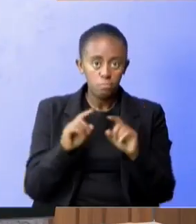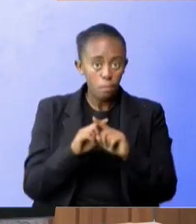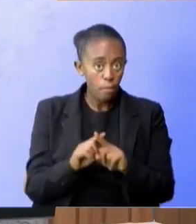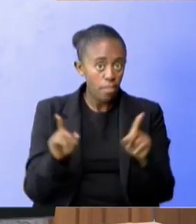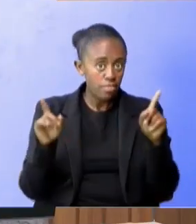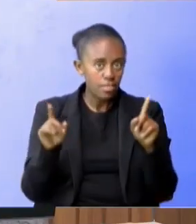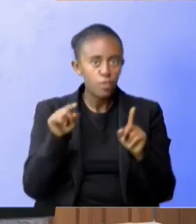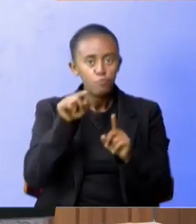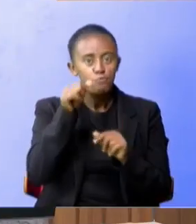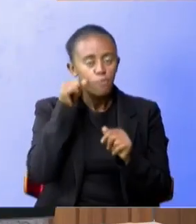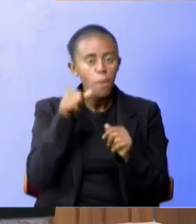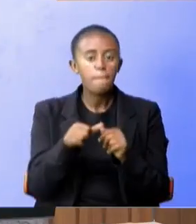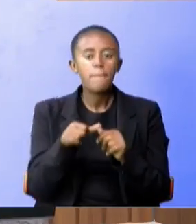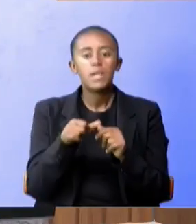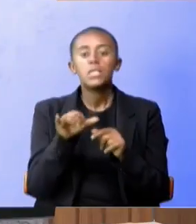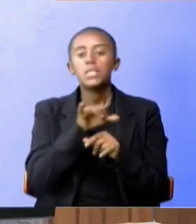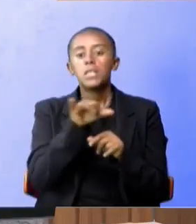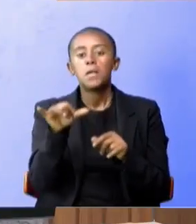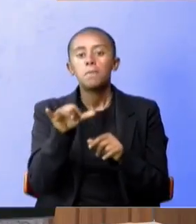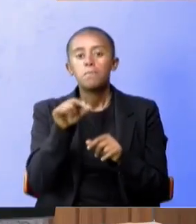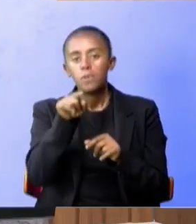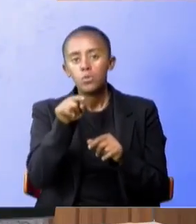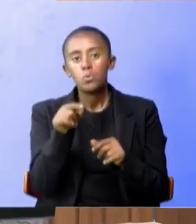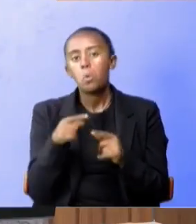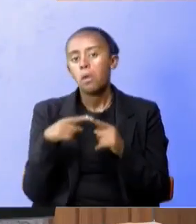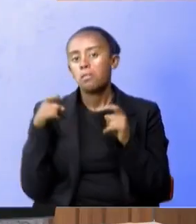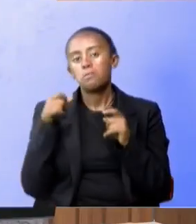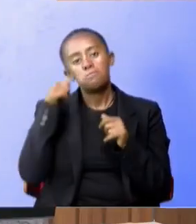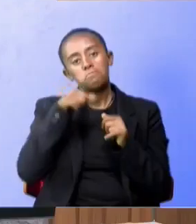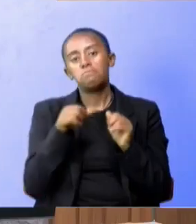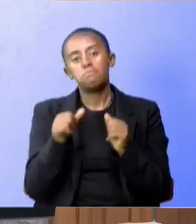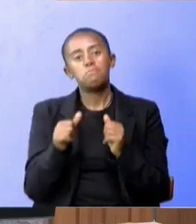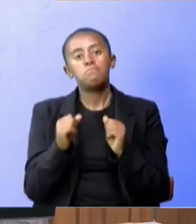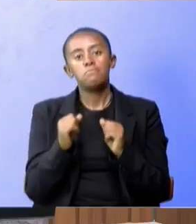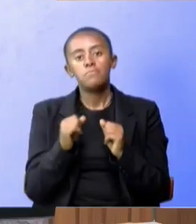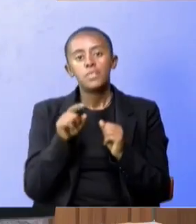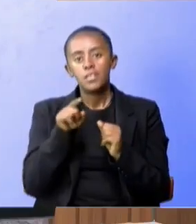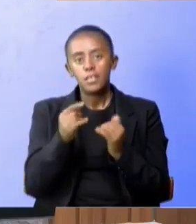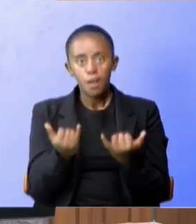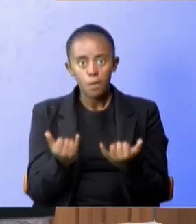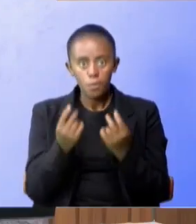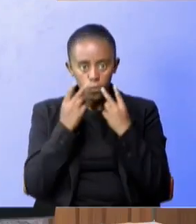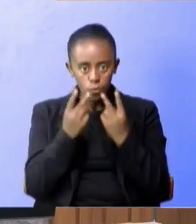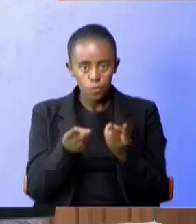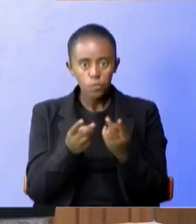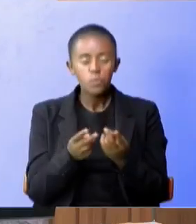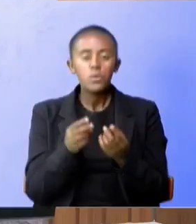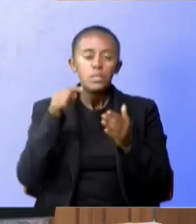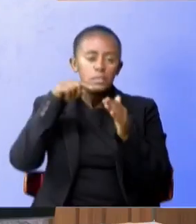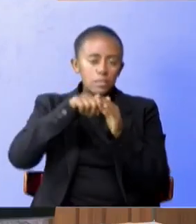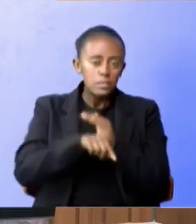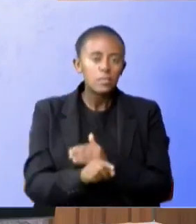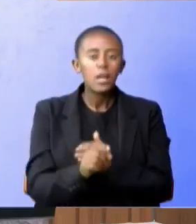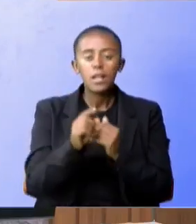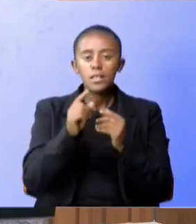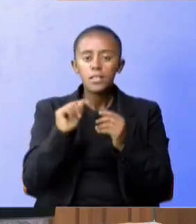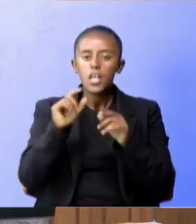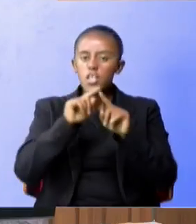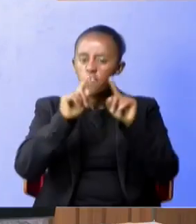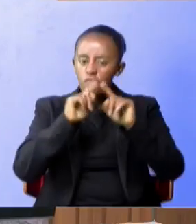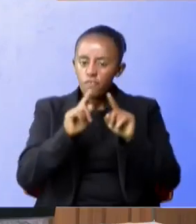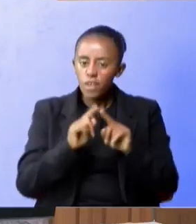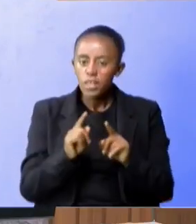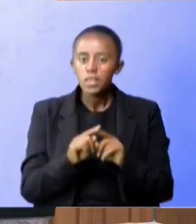you remember synonym, then I'm sure you'll remember antonym. So now let us see in details the different types